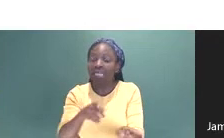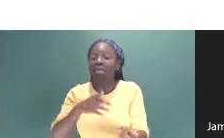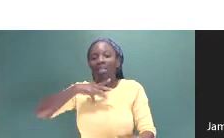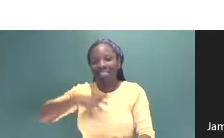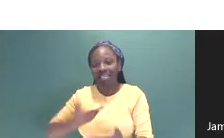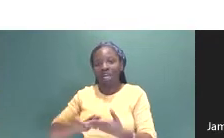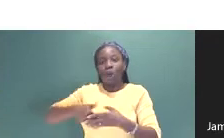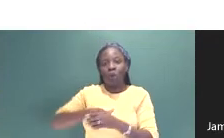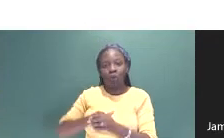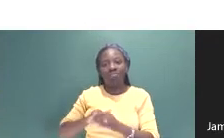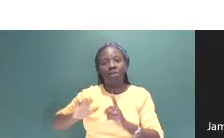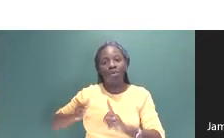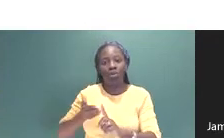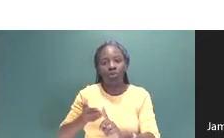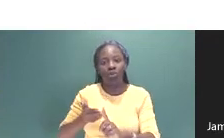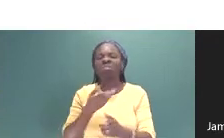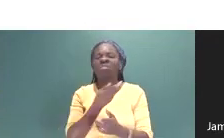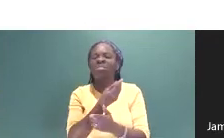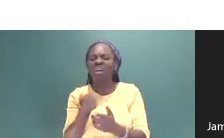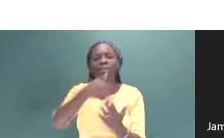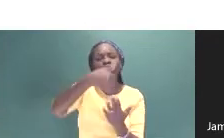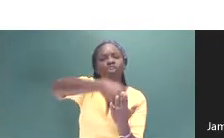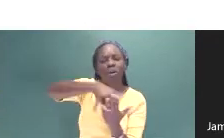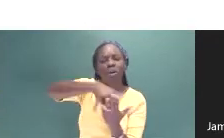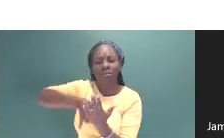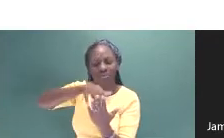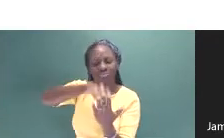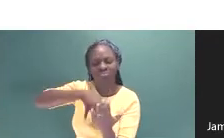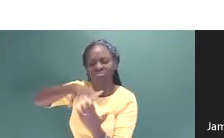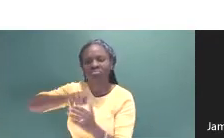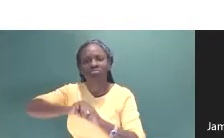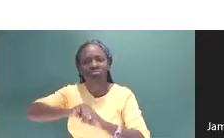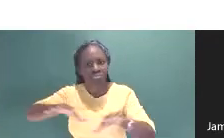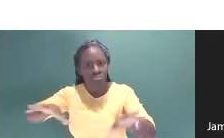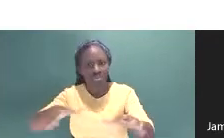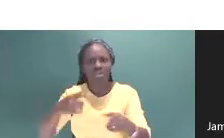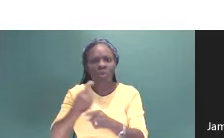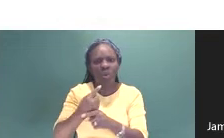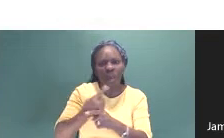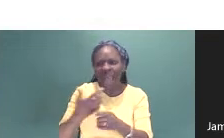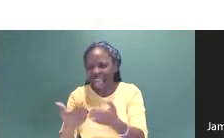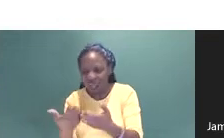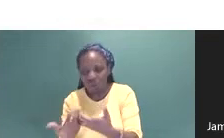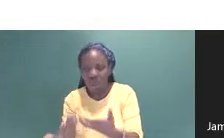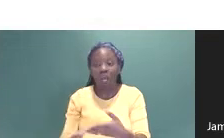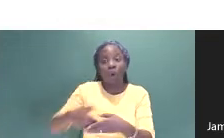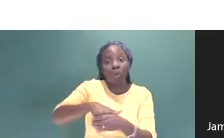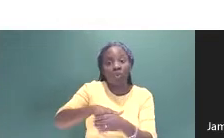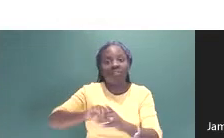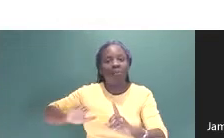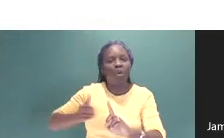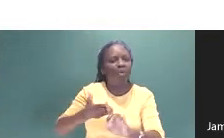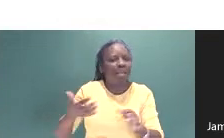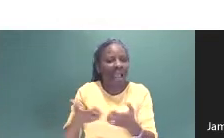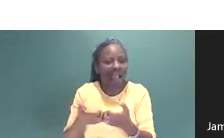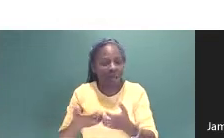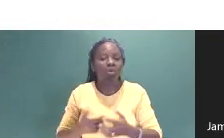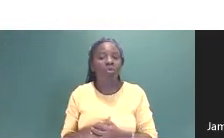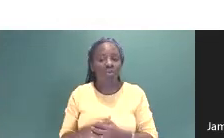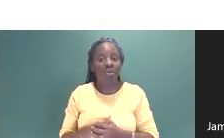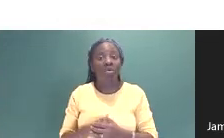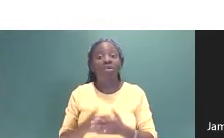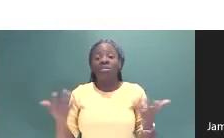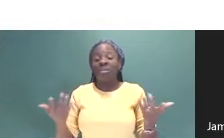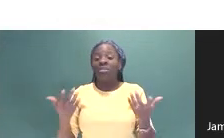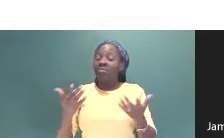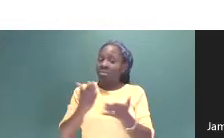large number of documents came out predicting this and also advising about how an inclusive approach could work. So there's a big body